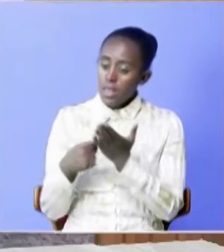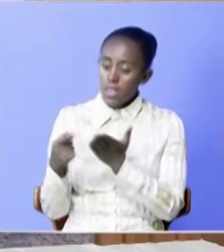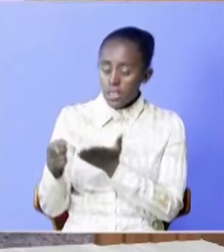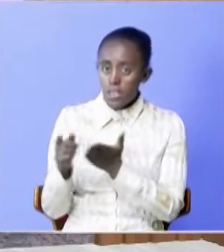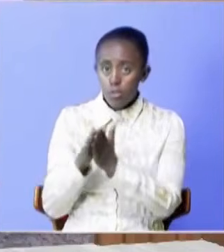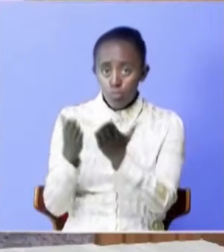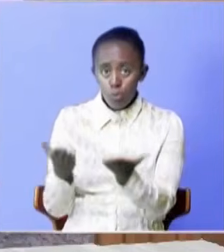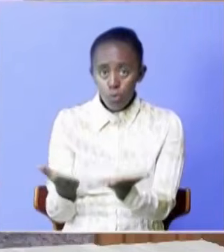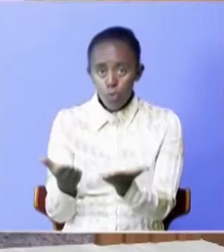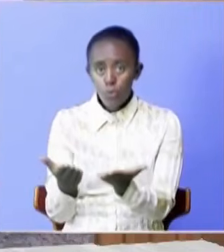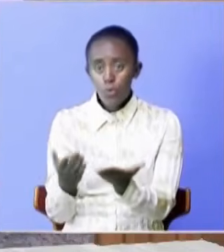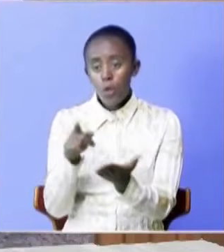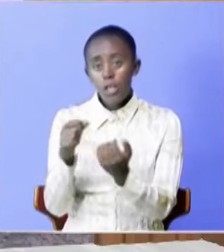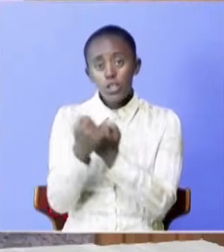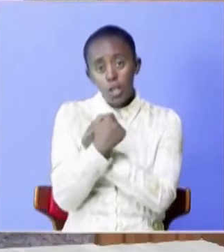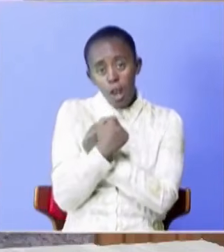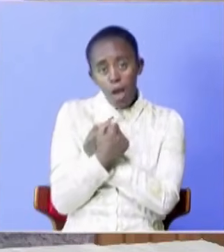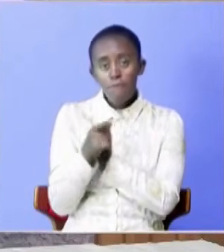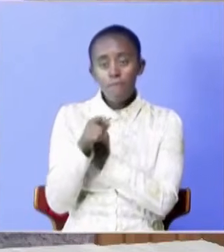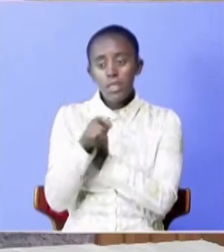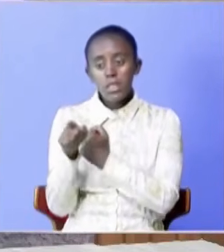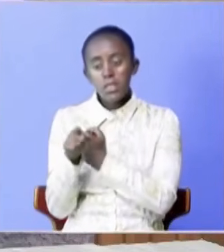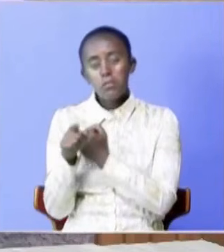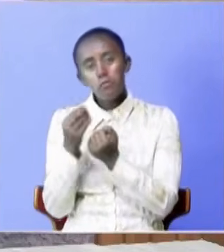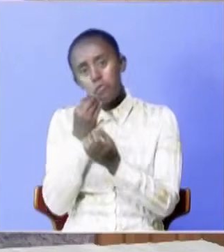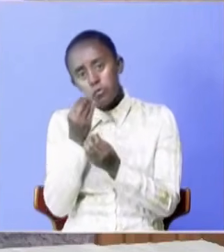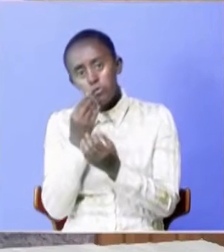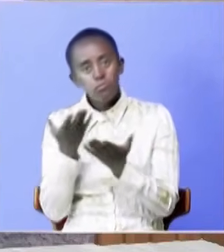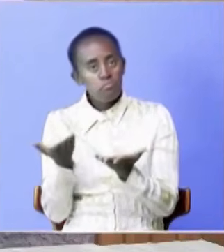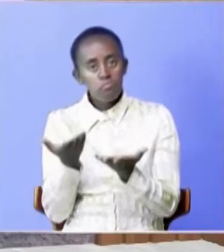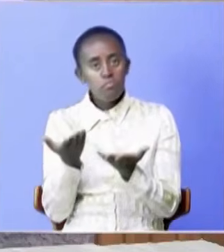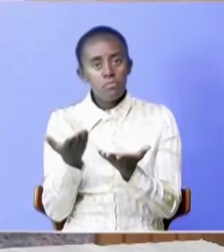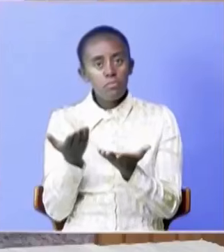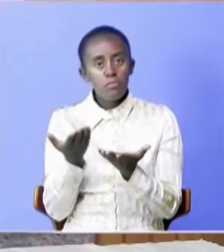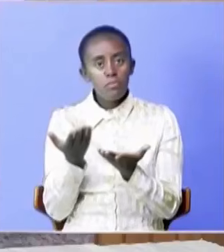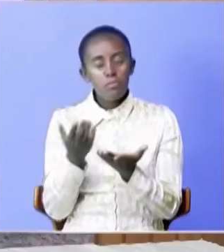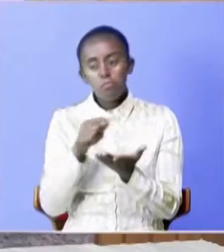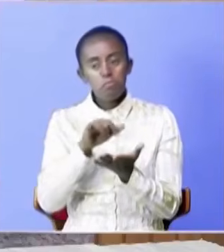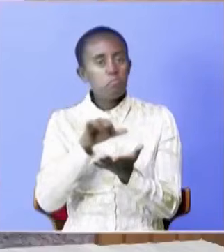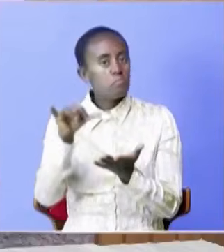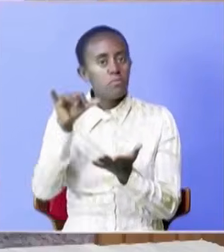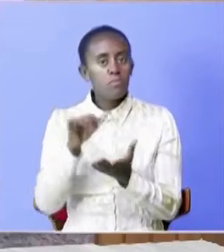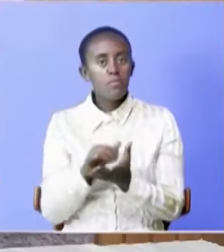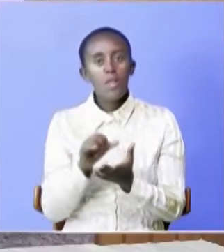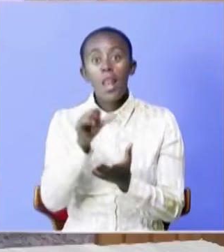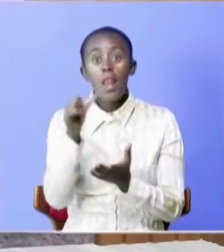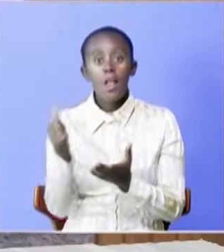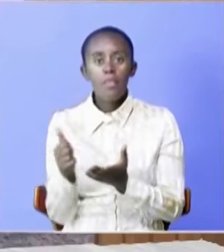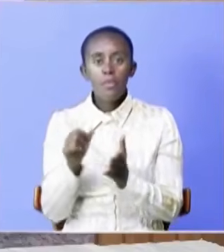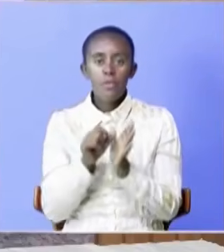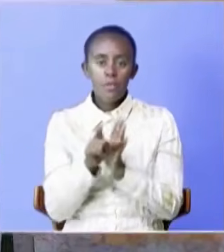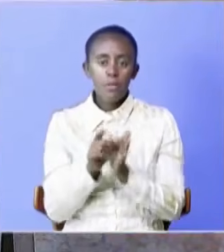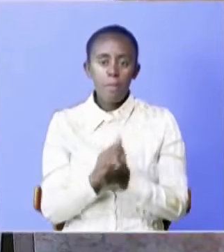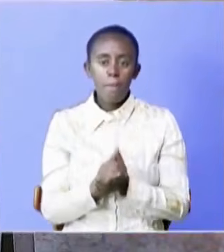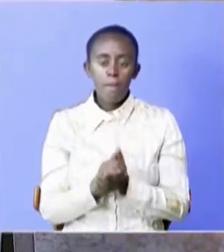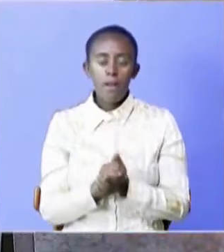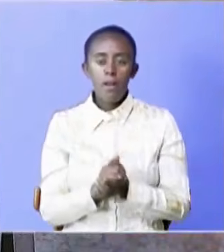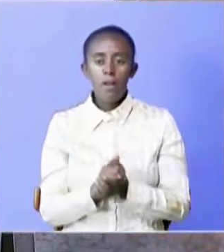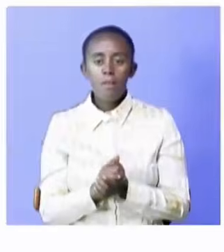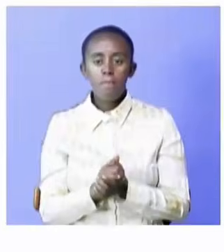Does she love this food? And so on. Okay, another example.